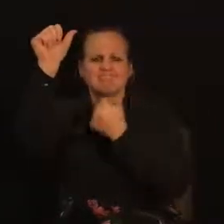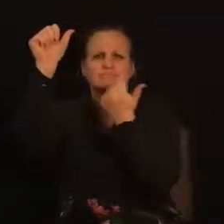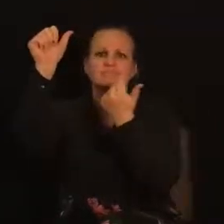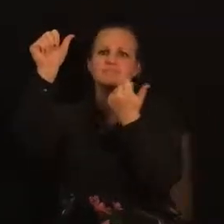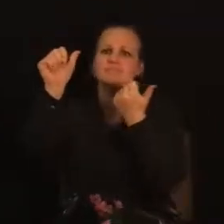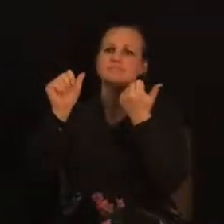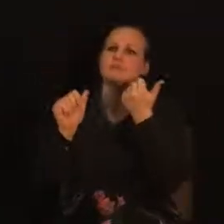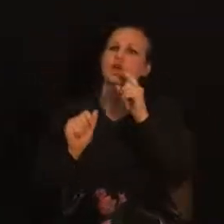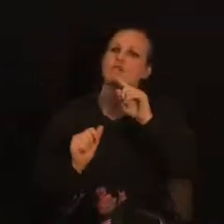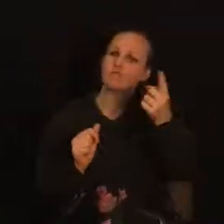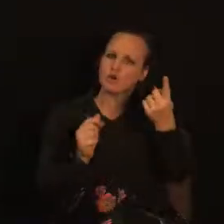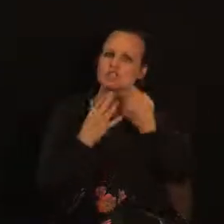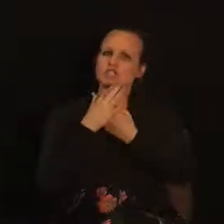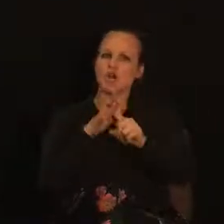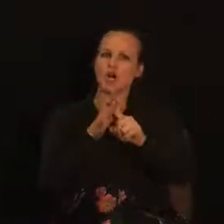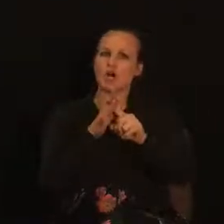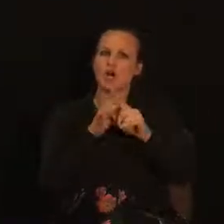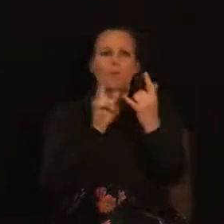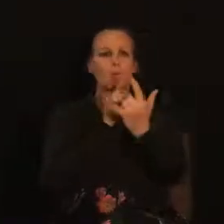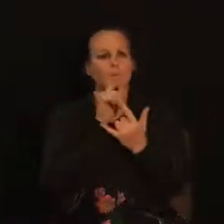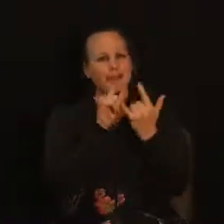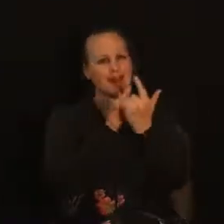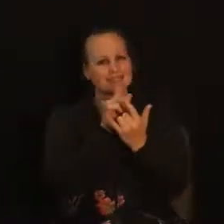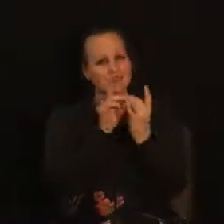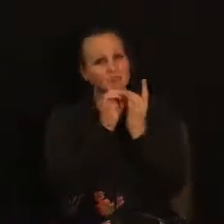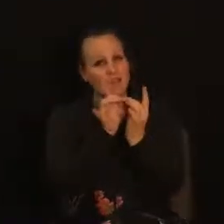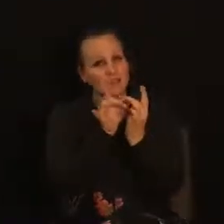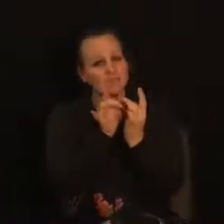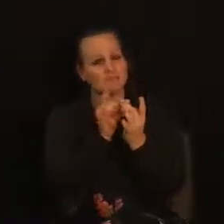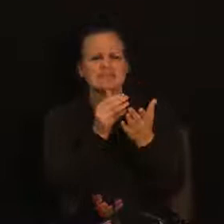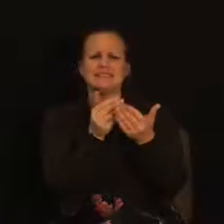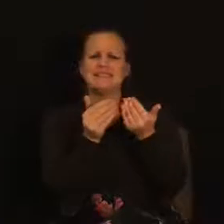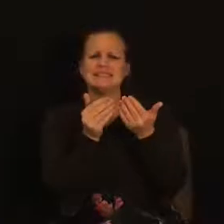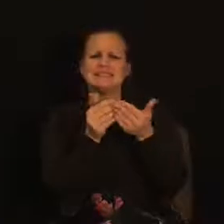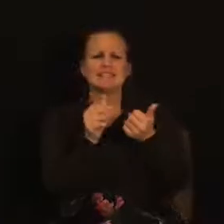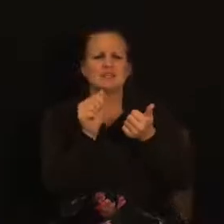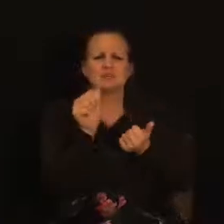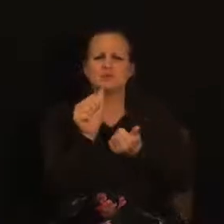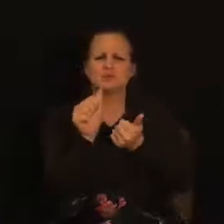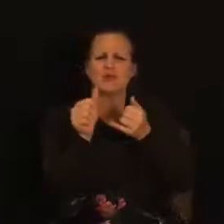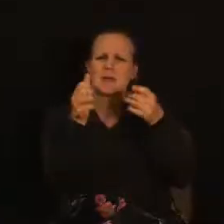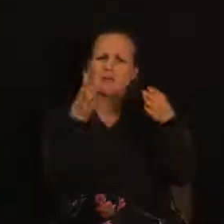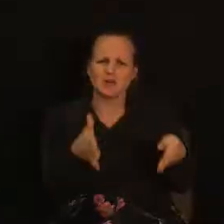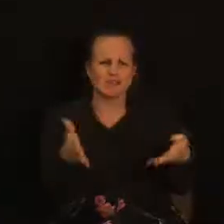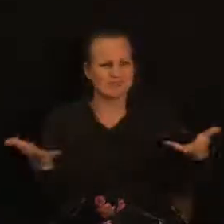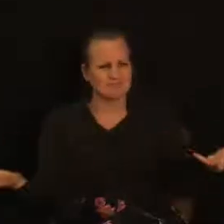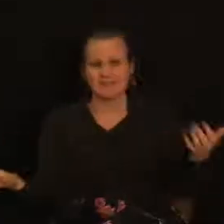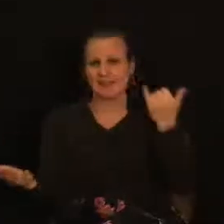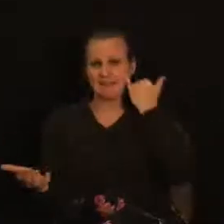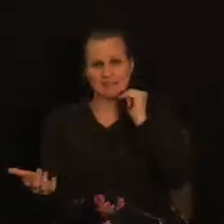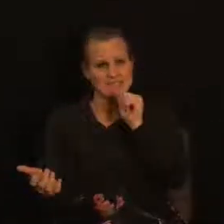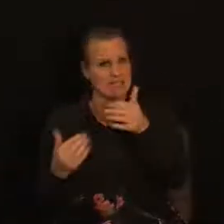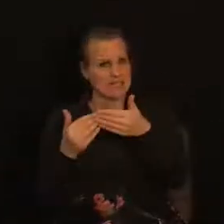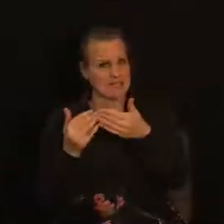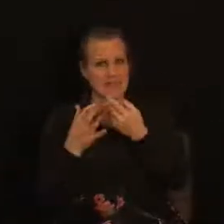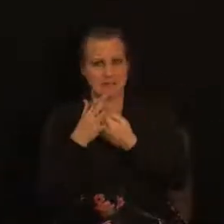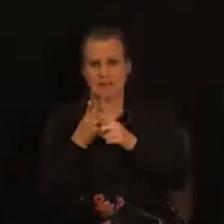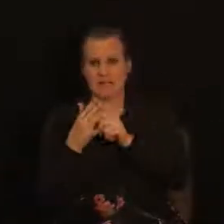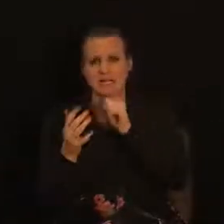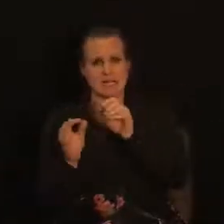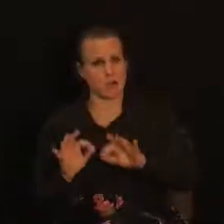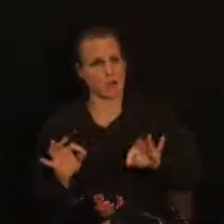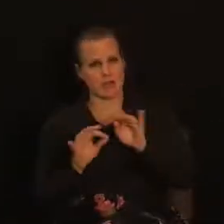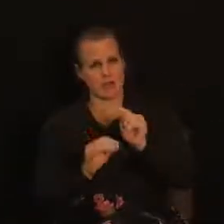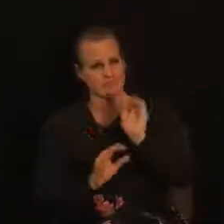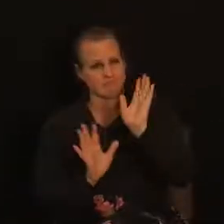relationship, it is easy to pursue the person. At least it should be. If it's not easy at the beginning, it's probably not worth